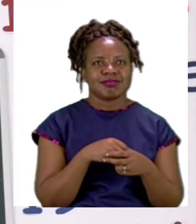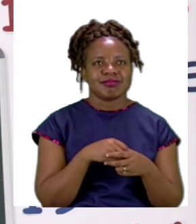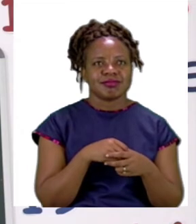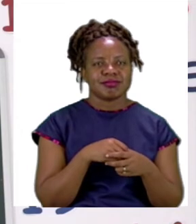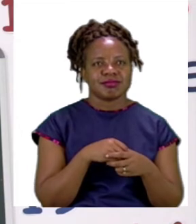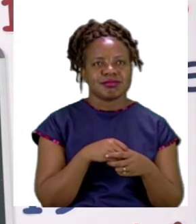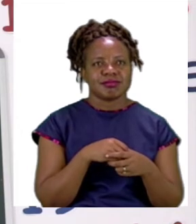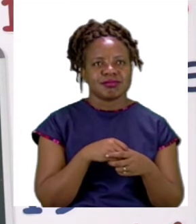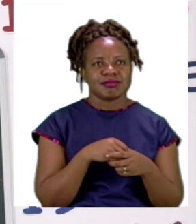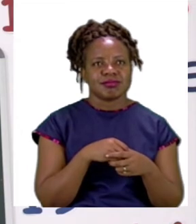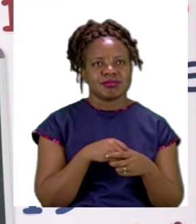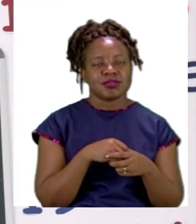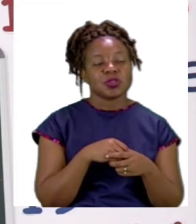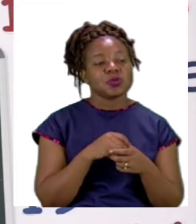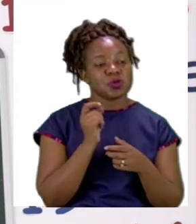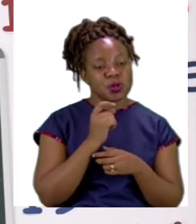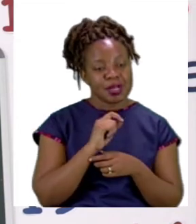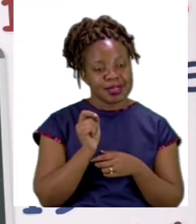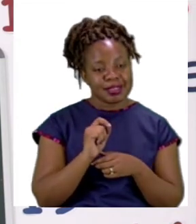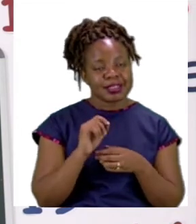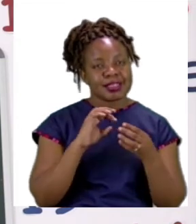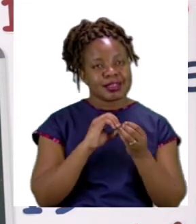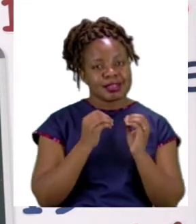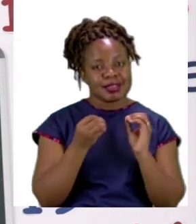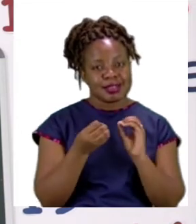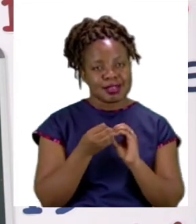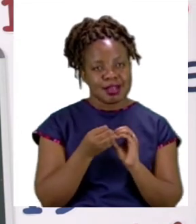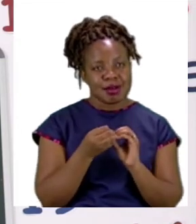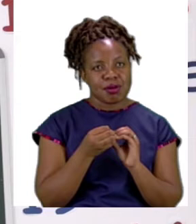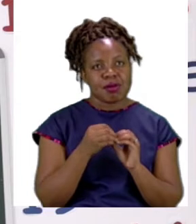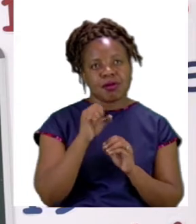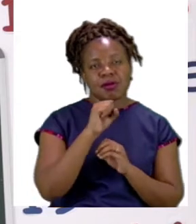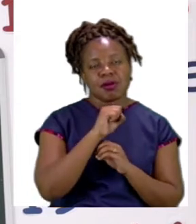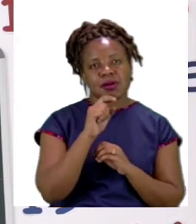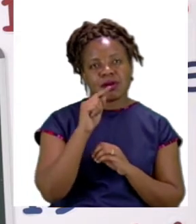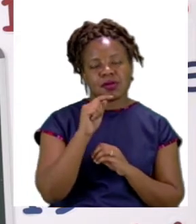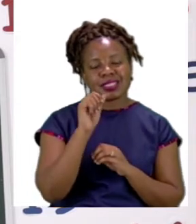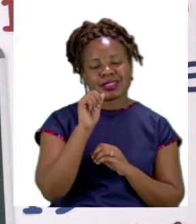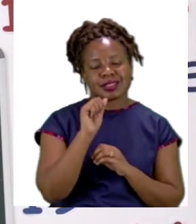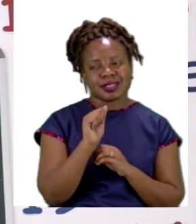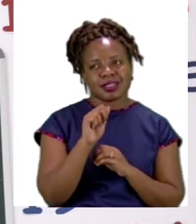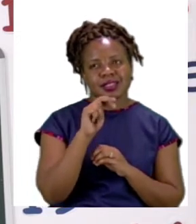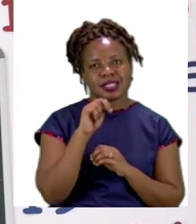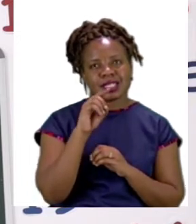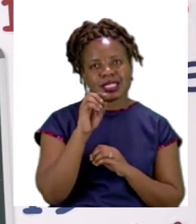our numbers in standard form, all we need to do is get rid of